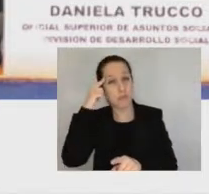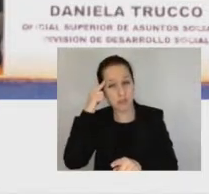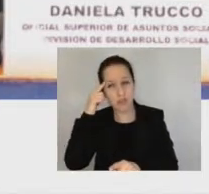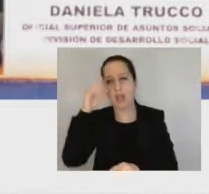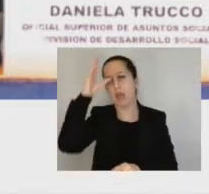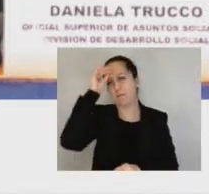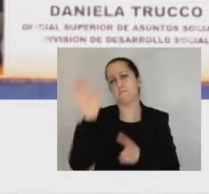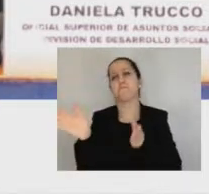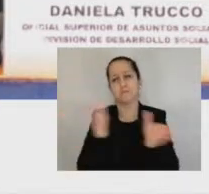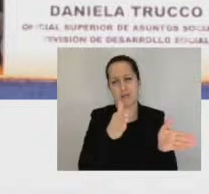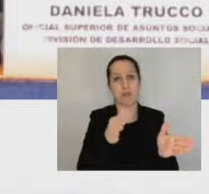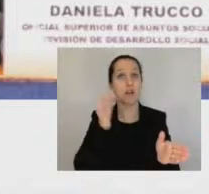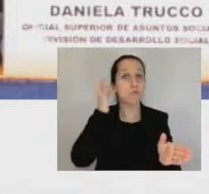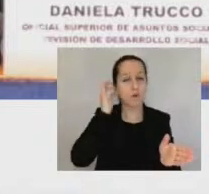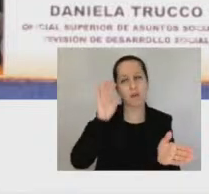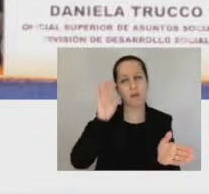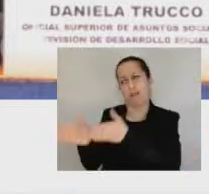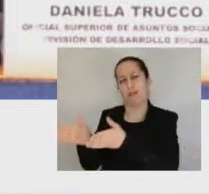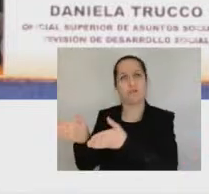certain